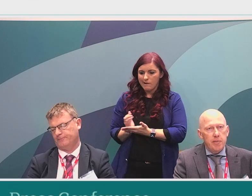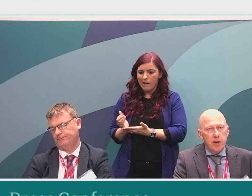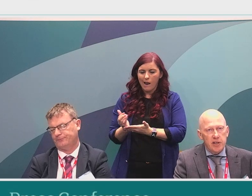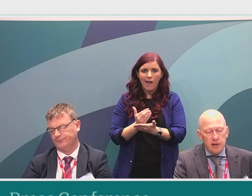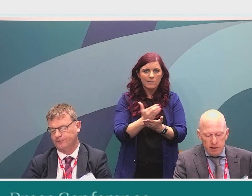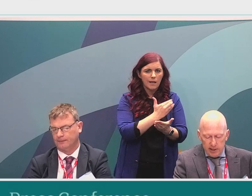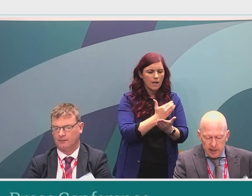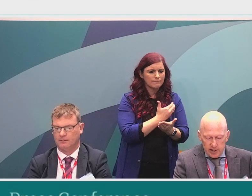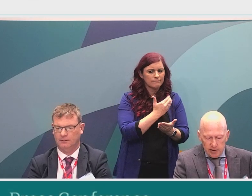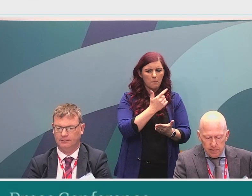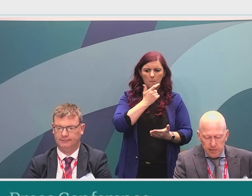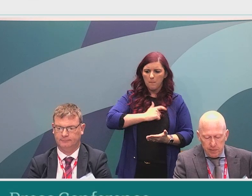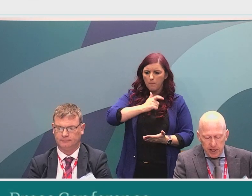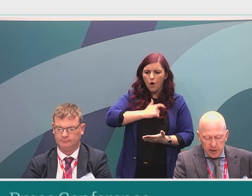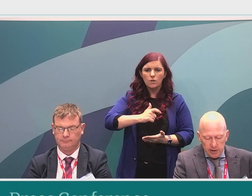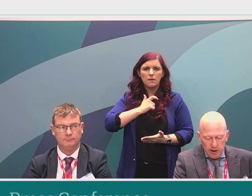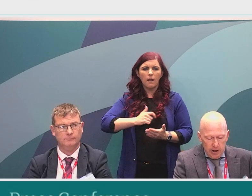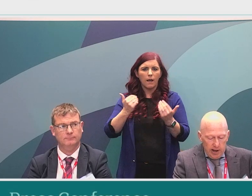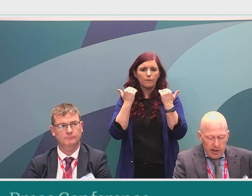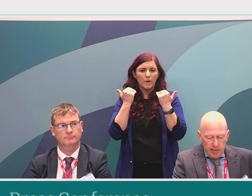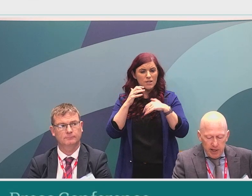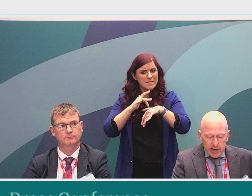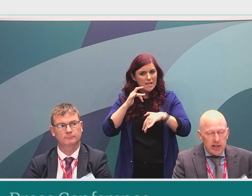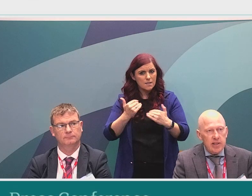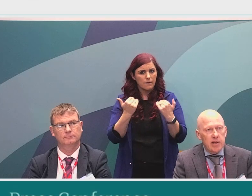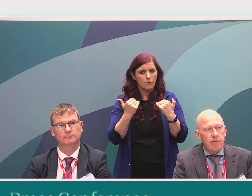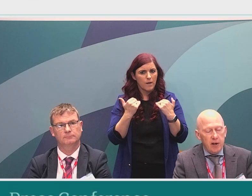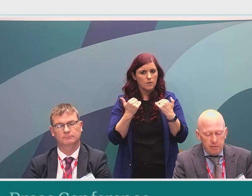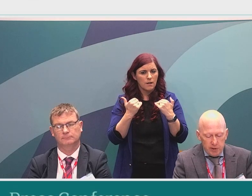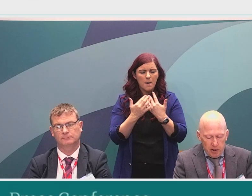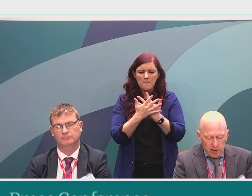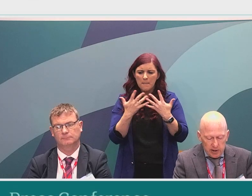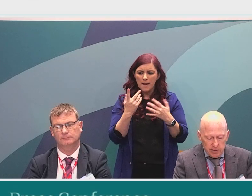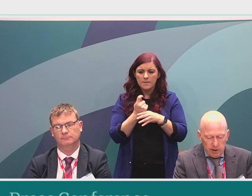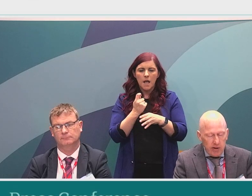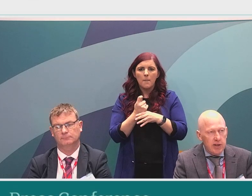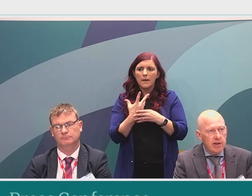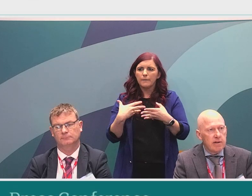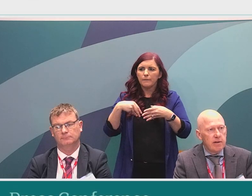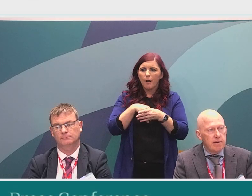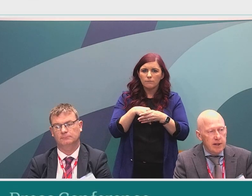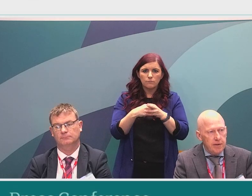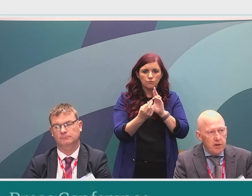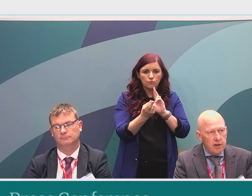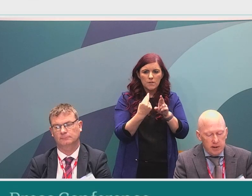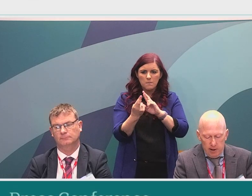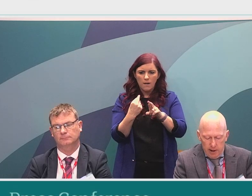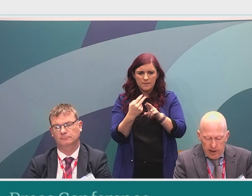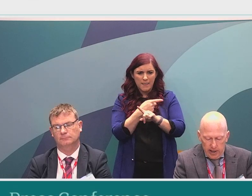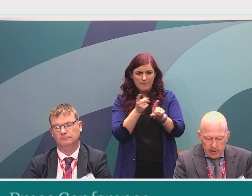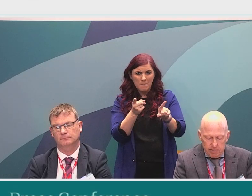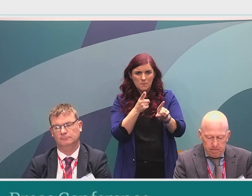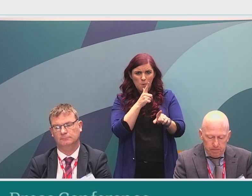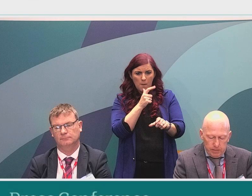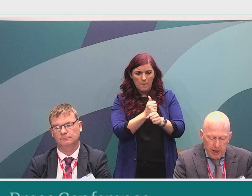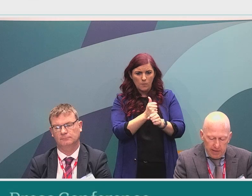very personal and sensitive information. And in many cases it involved respondents recounting difficult